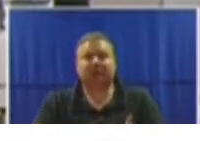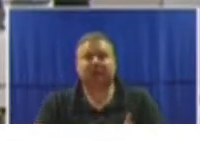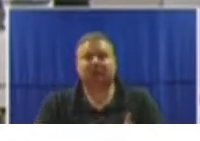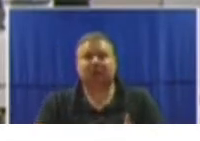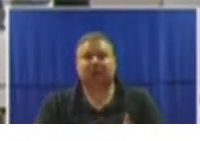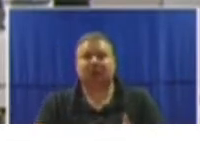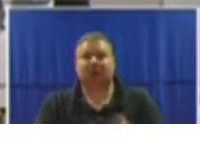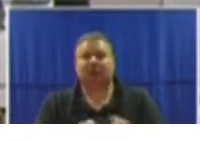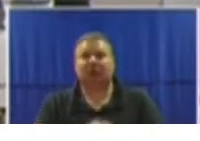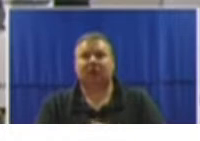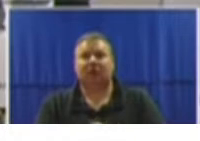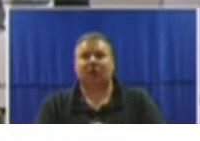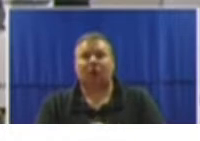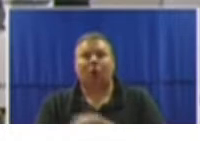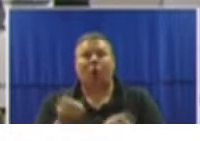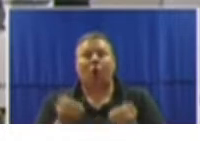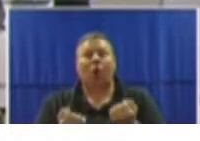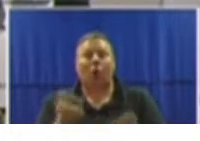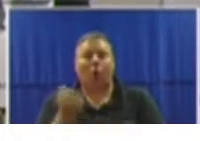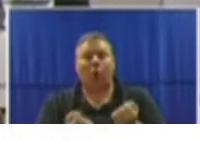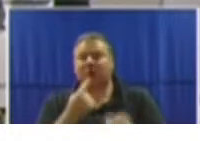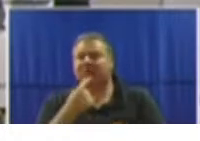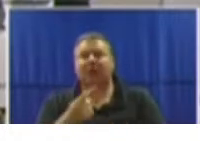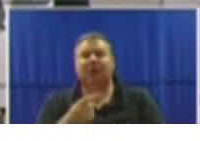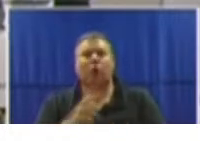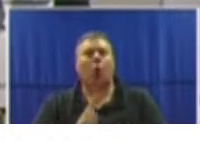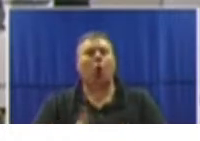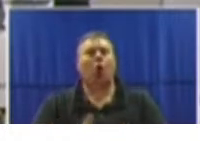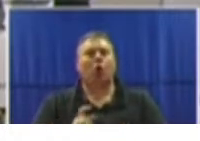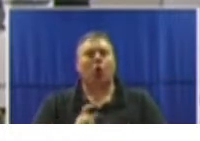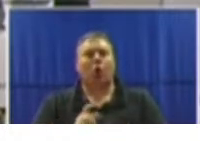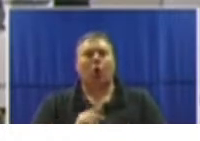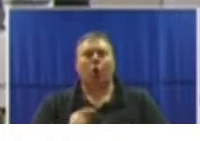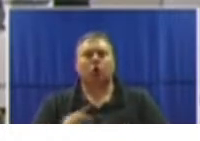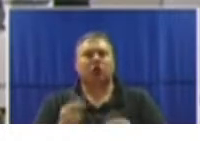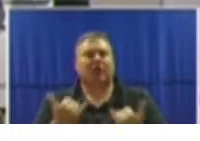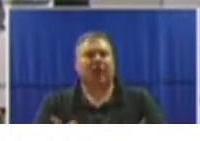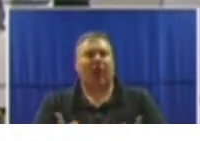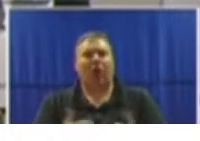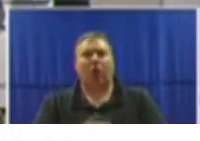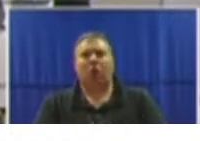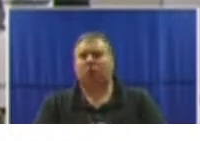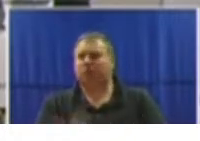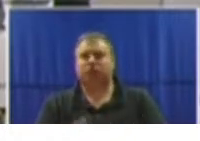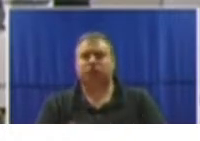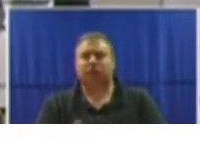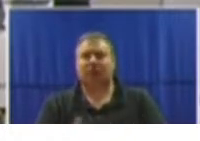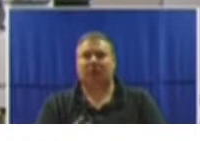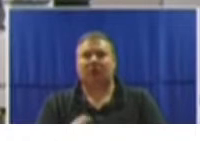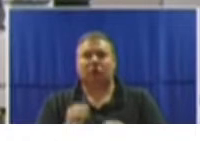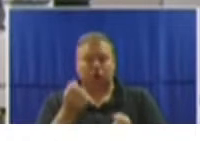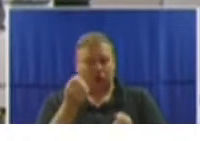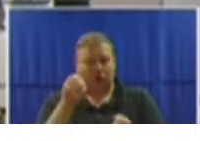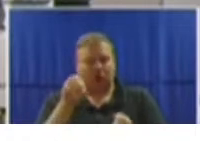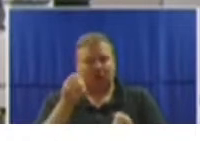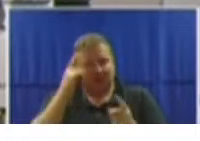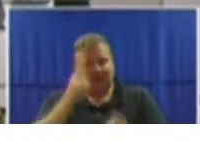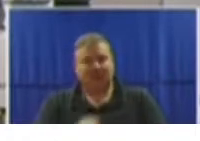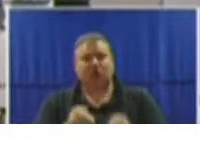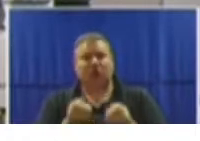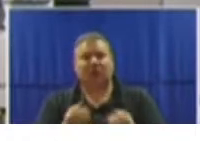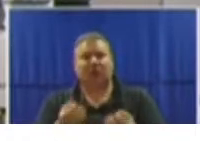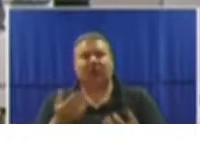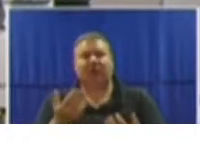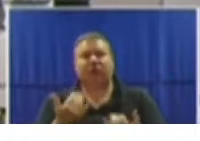is not urgent that the case could be heard on Monday and a judgment could be delivered by